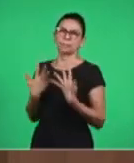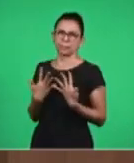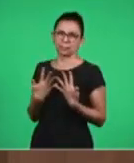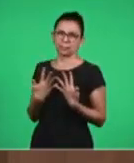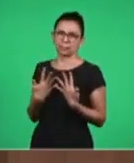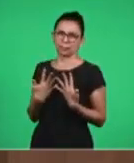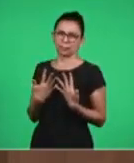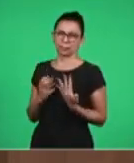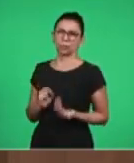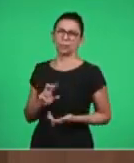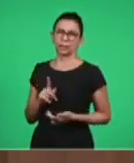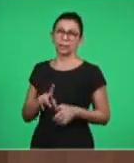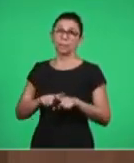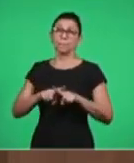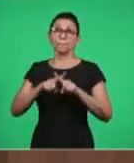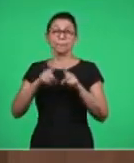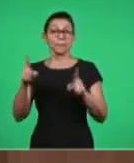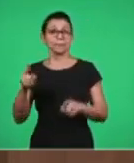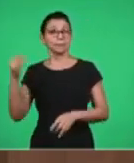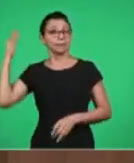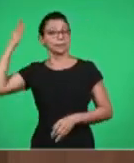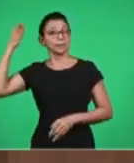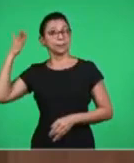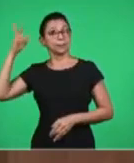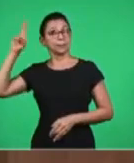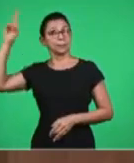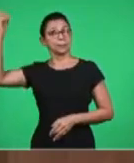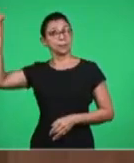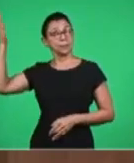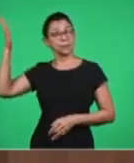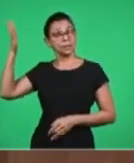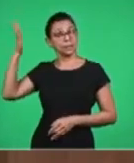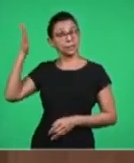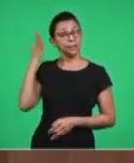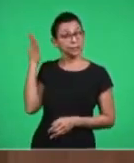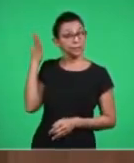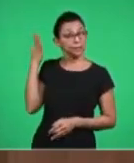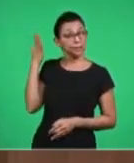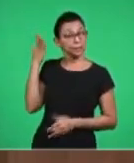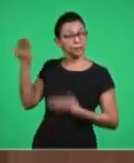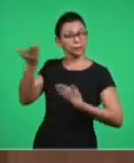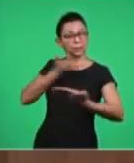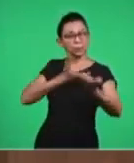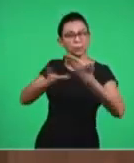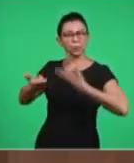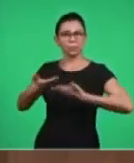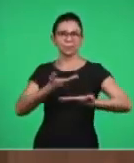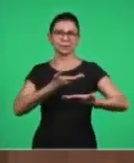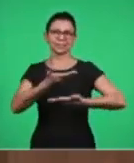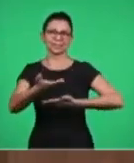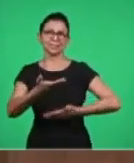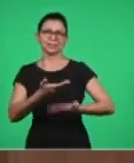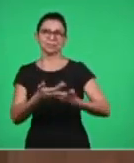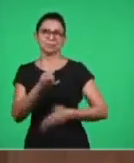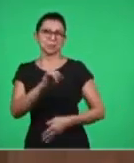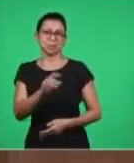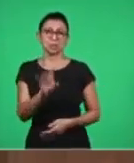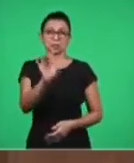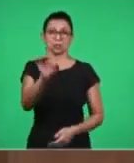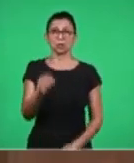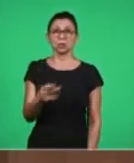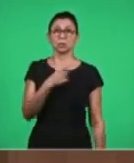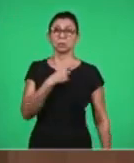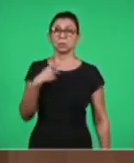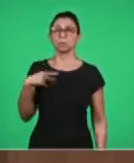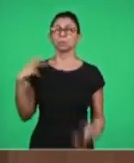is what is preached. And who receives the blessings? The church. When the church participates, it's not the pastor, it's not